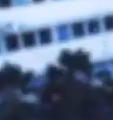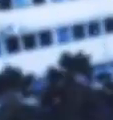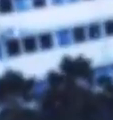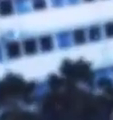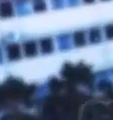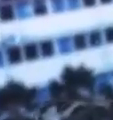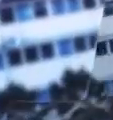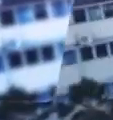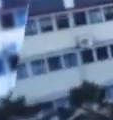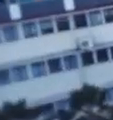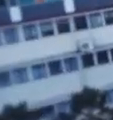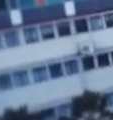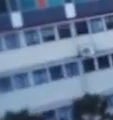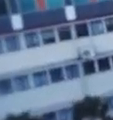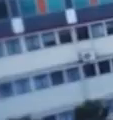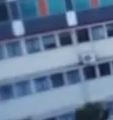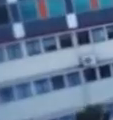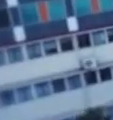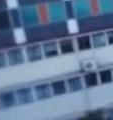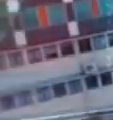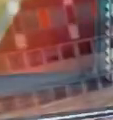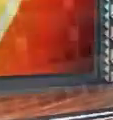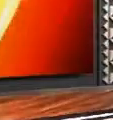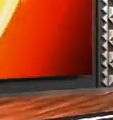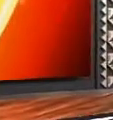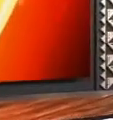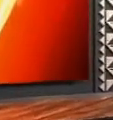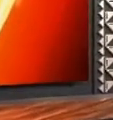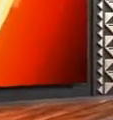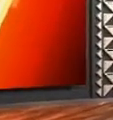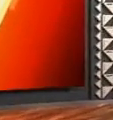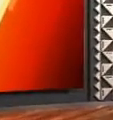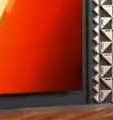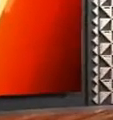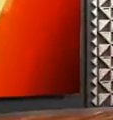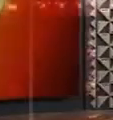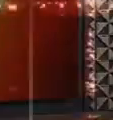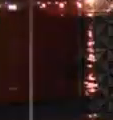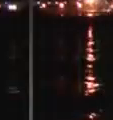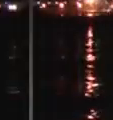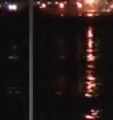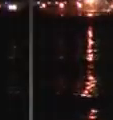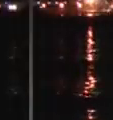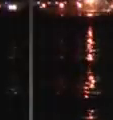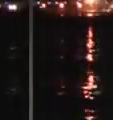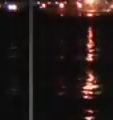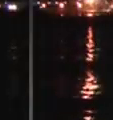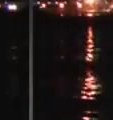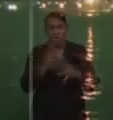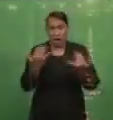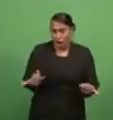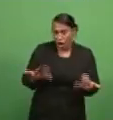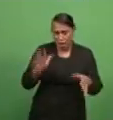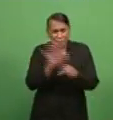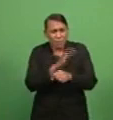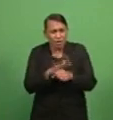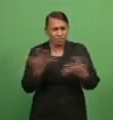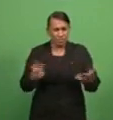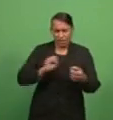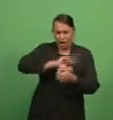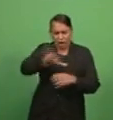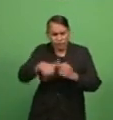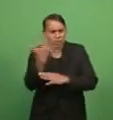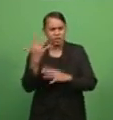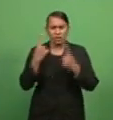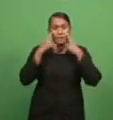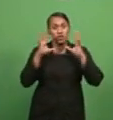From the studios of FBC Suva, Jackie Smith. Changes have been made to the daily curfew hours. From